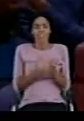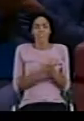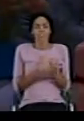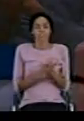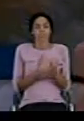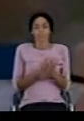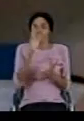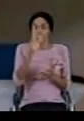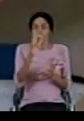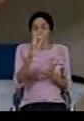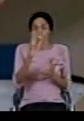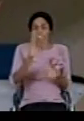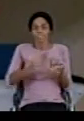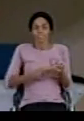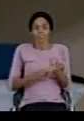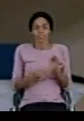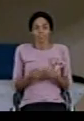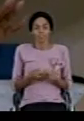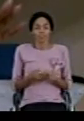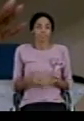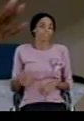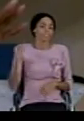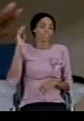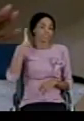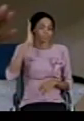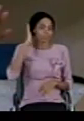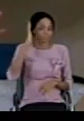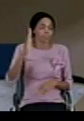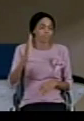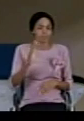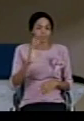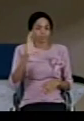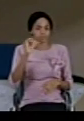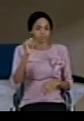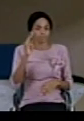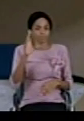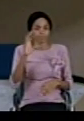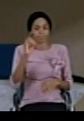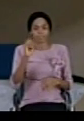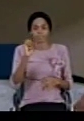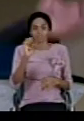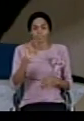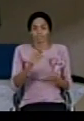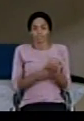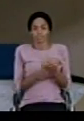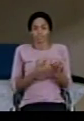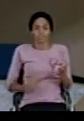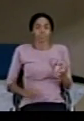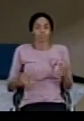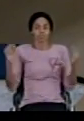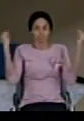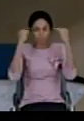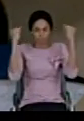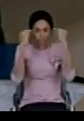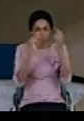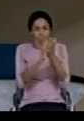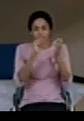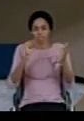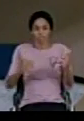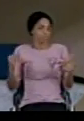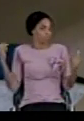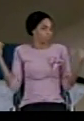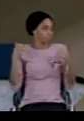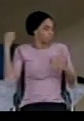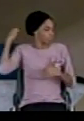Triple-fold miracles. The lump removed, migraine headache gone, and the pain at the back. What